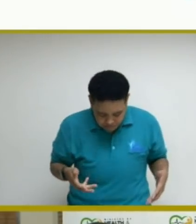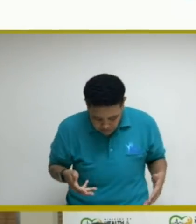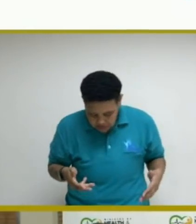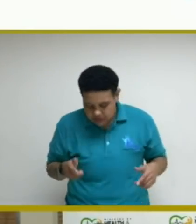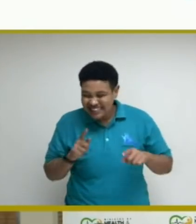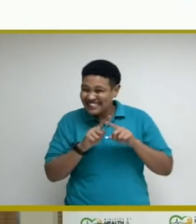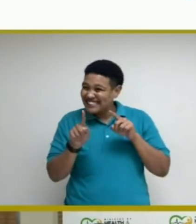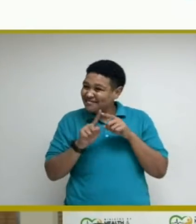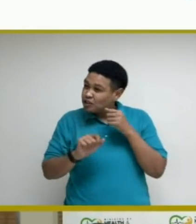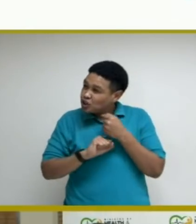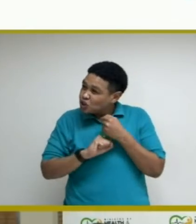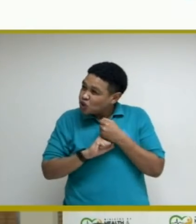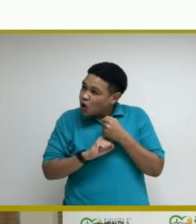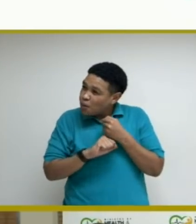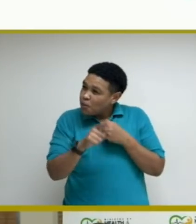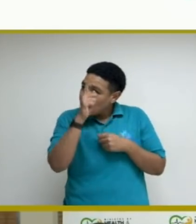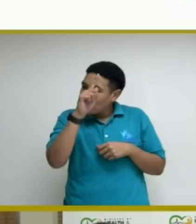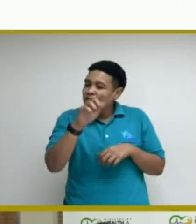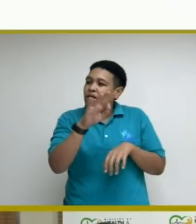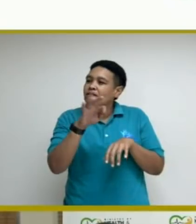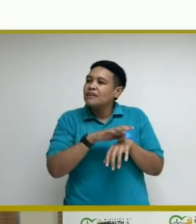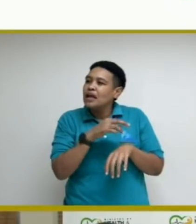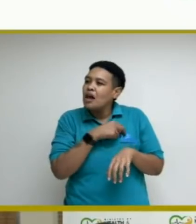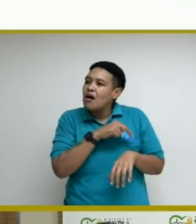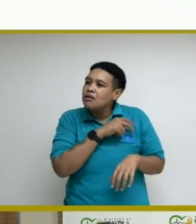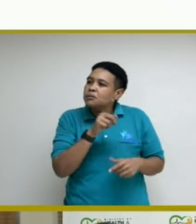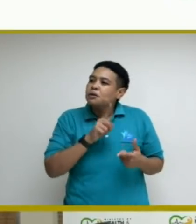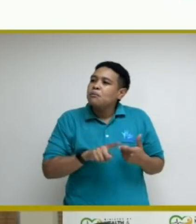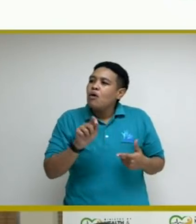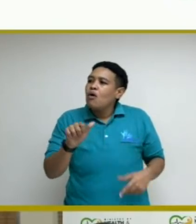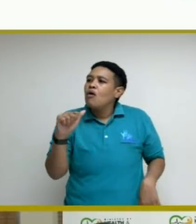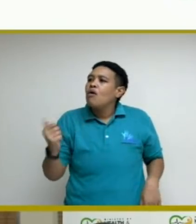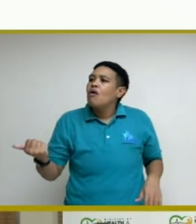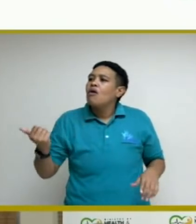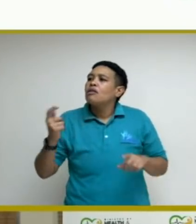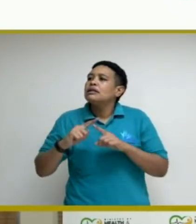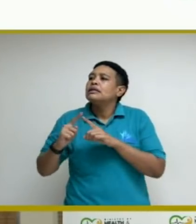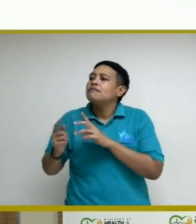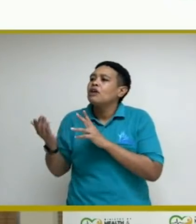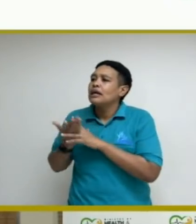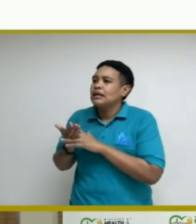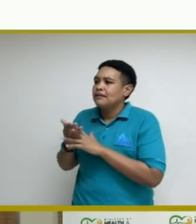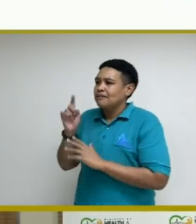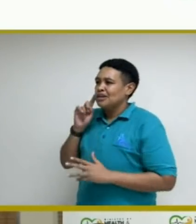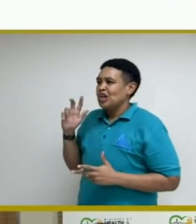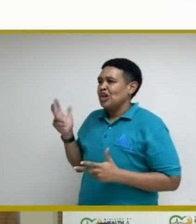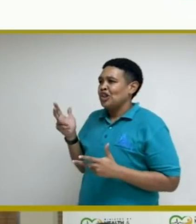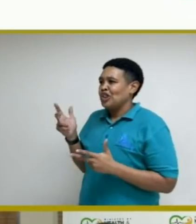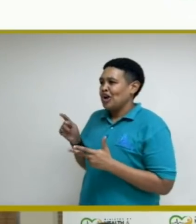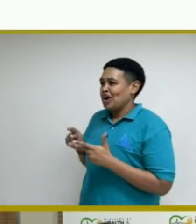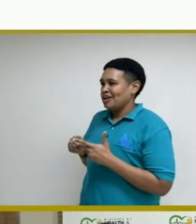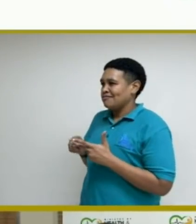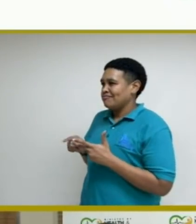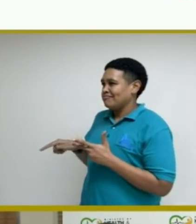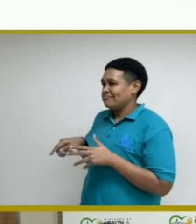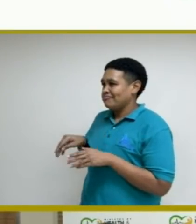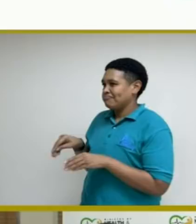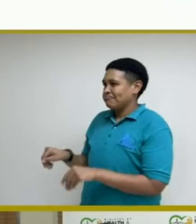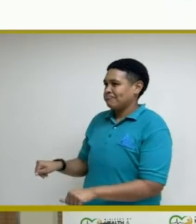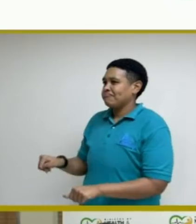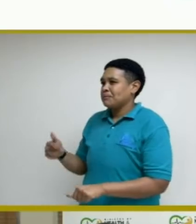different support for field hospitals and other interventions for patient care, the purchase of